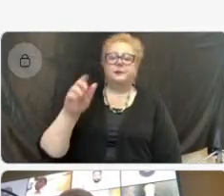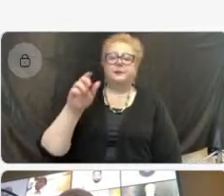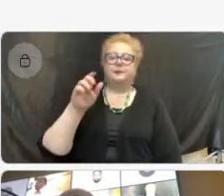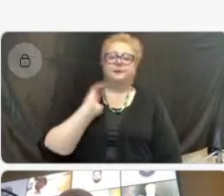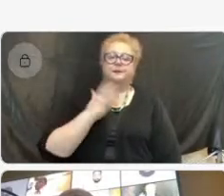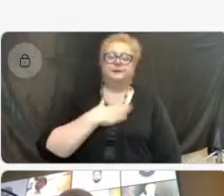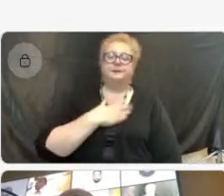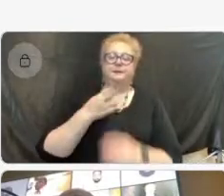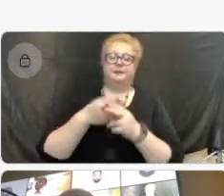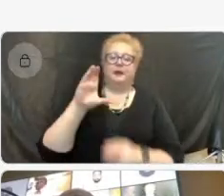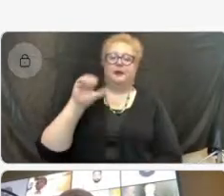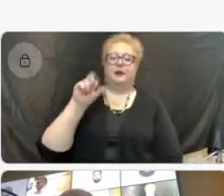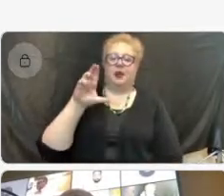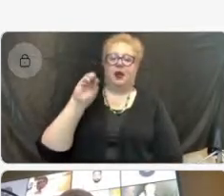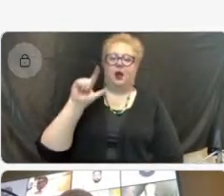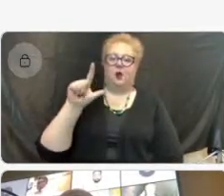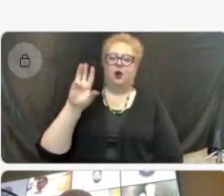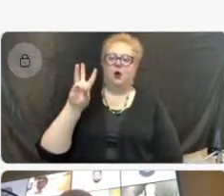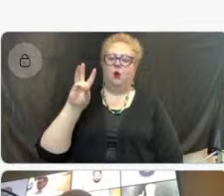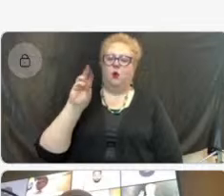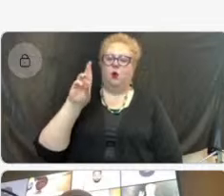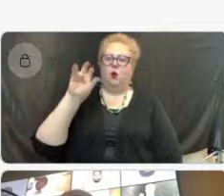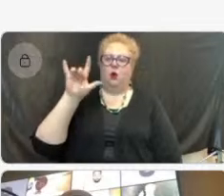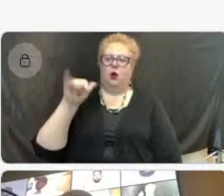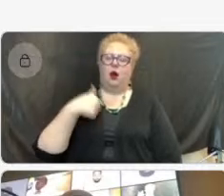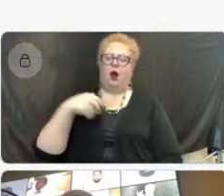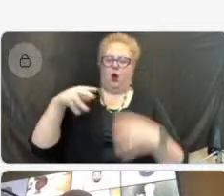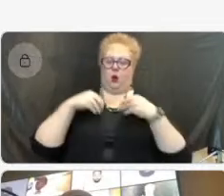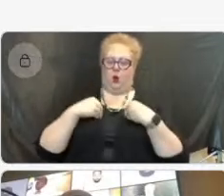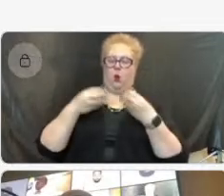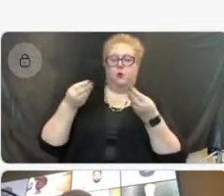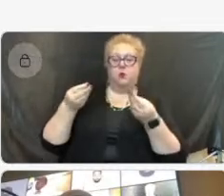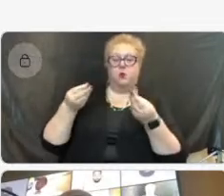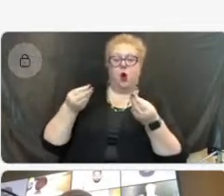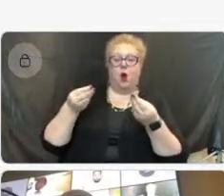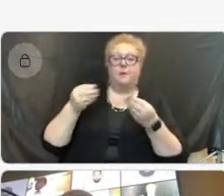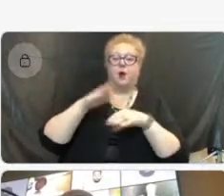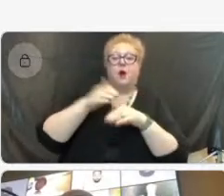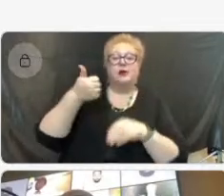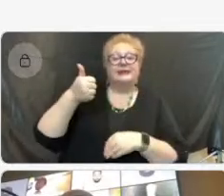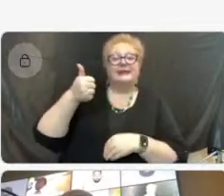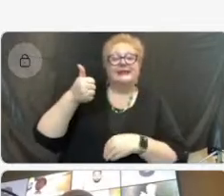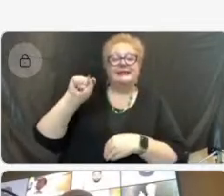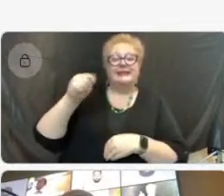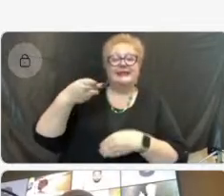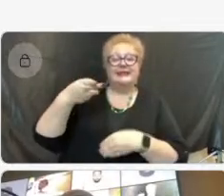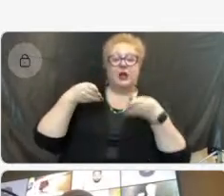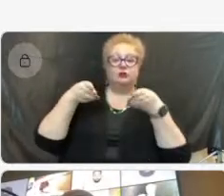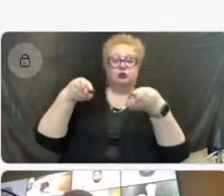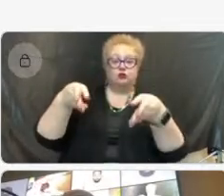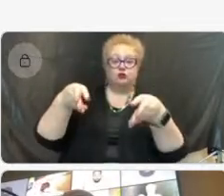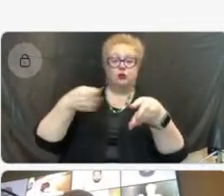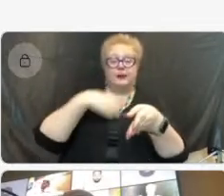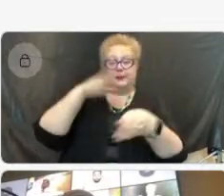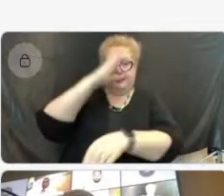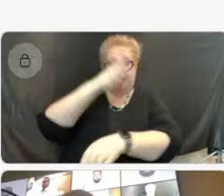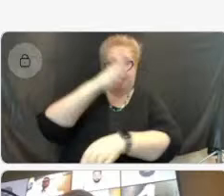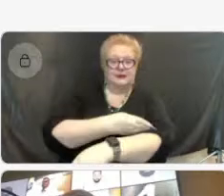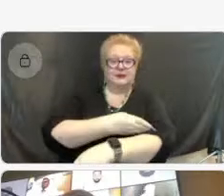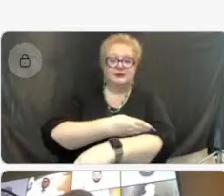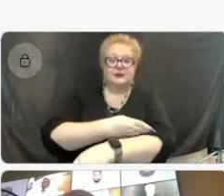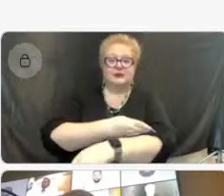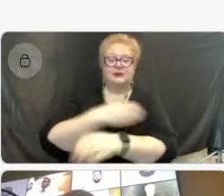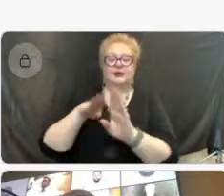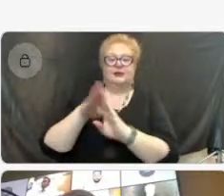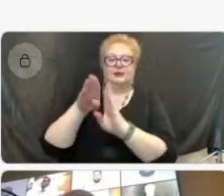My name's Carol Worley. I actually own property that's over on 10th Street, and my son has developed